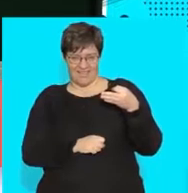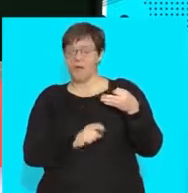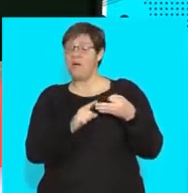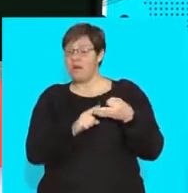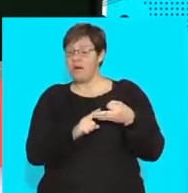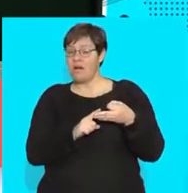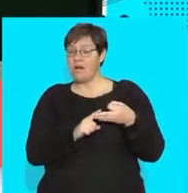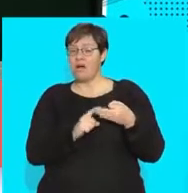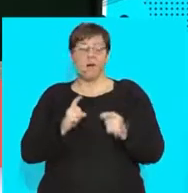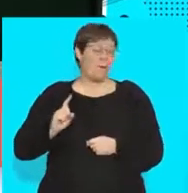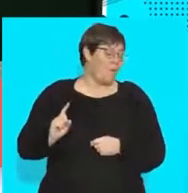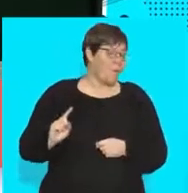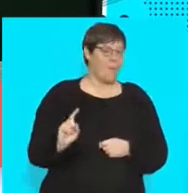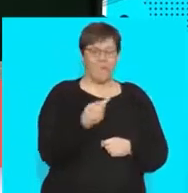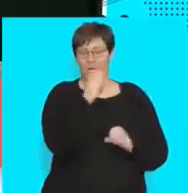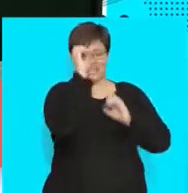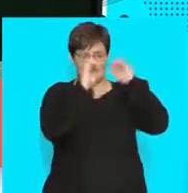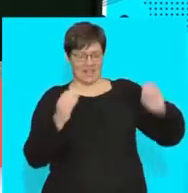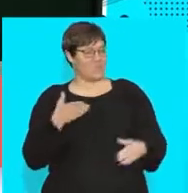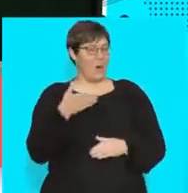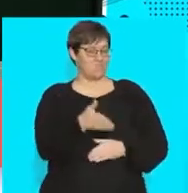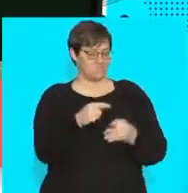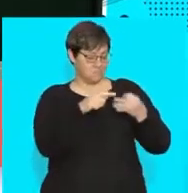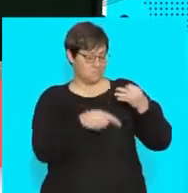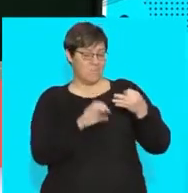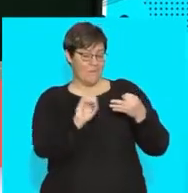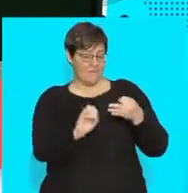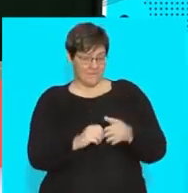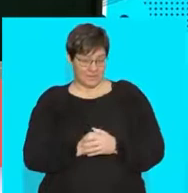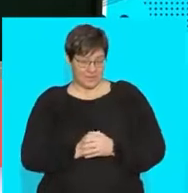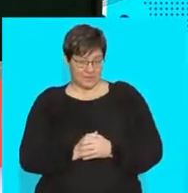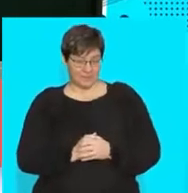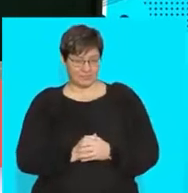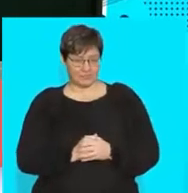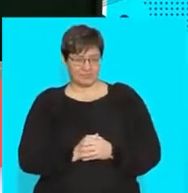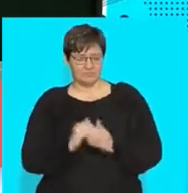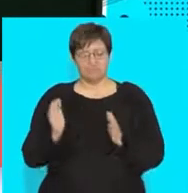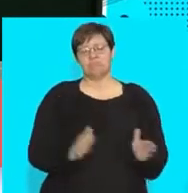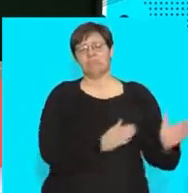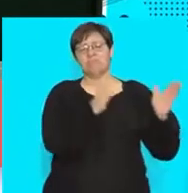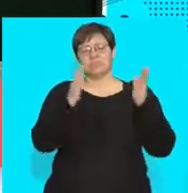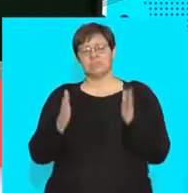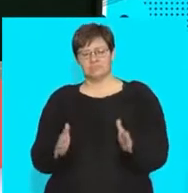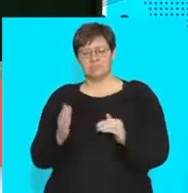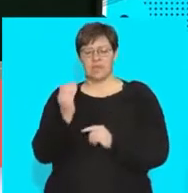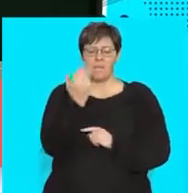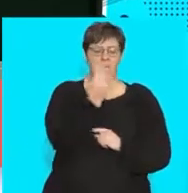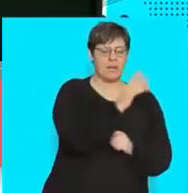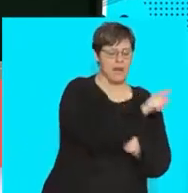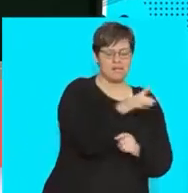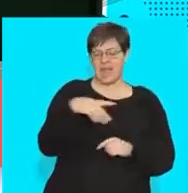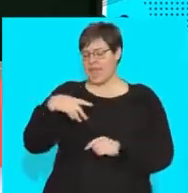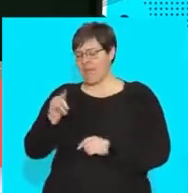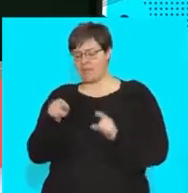find in all cells. Now we're going to start to have a look at how are plant